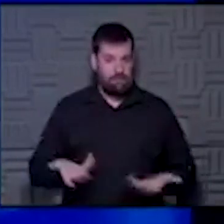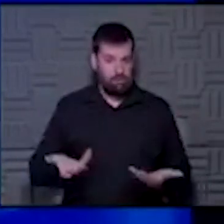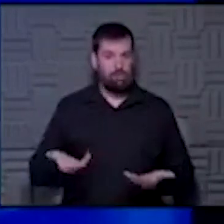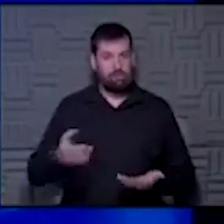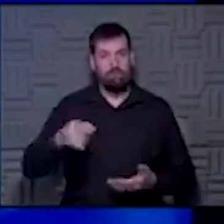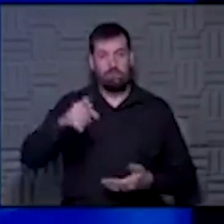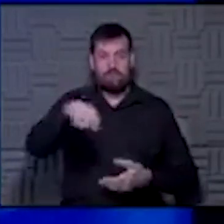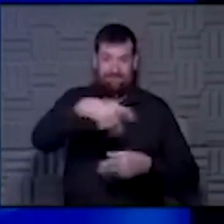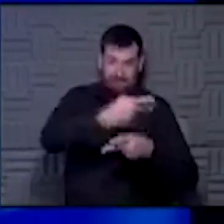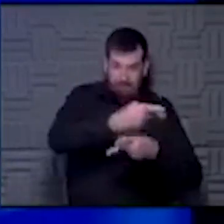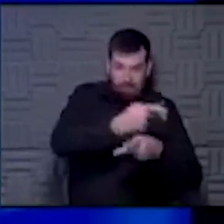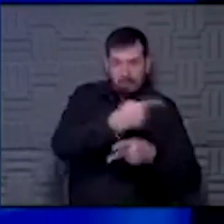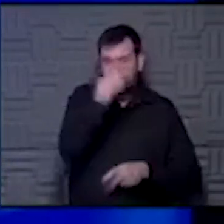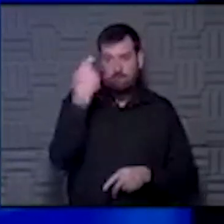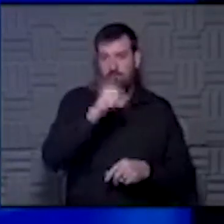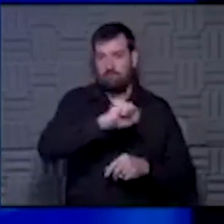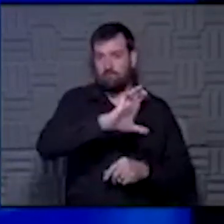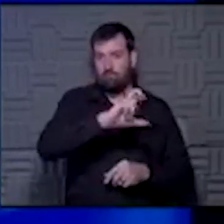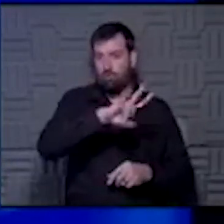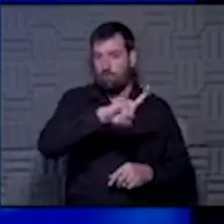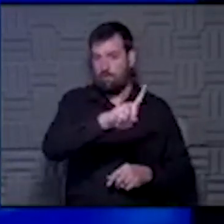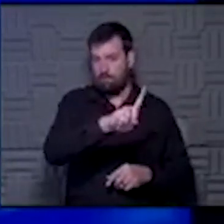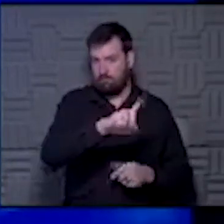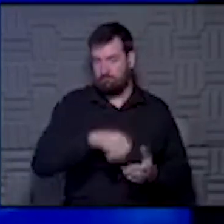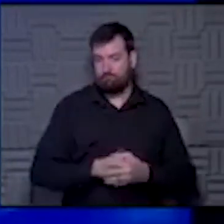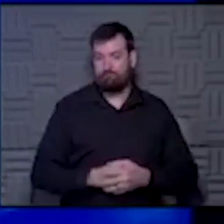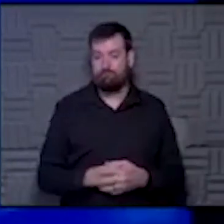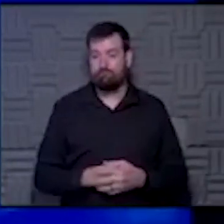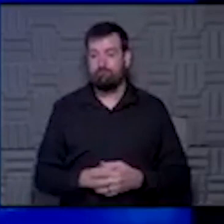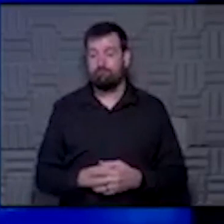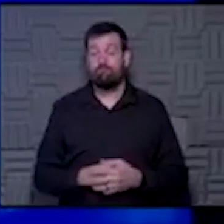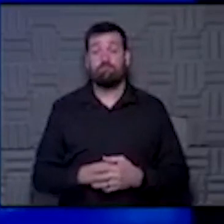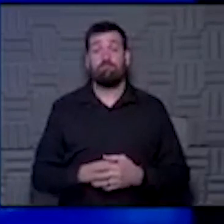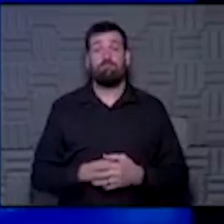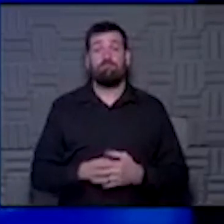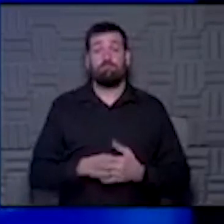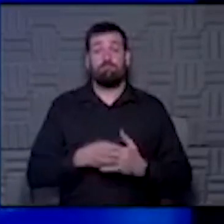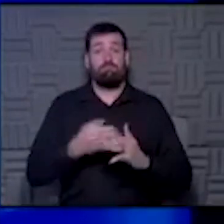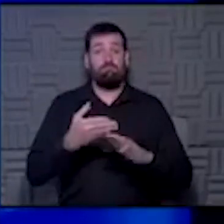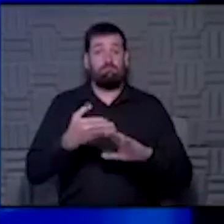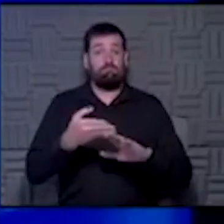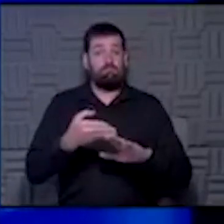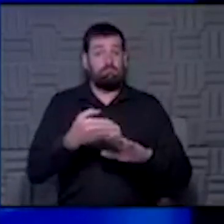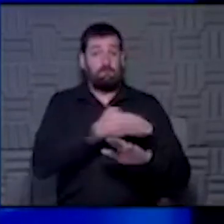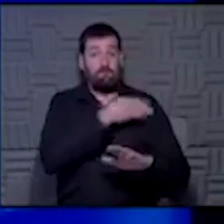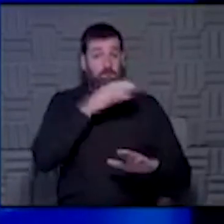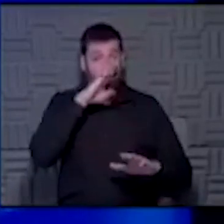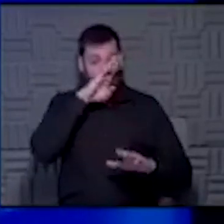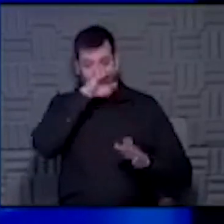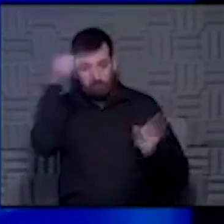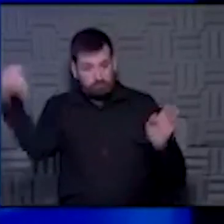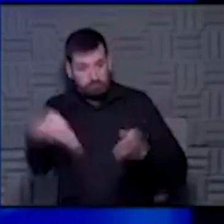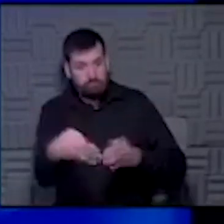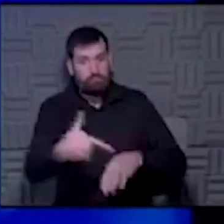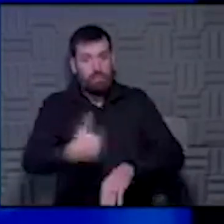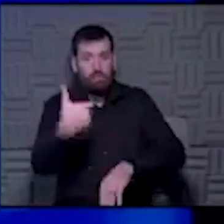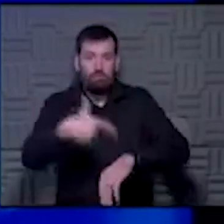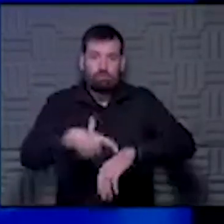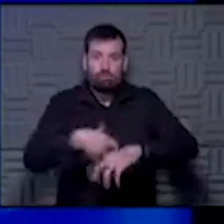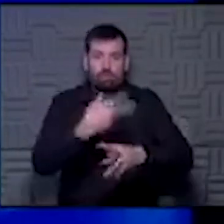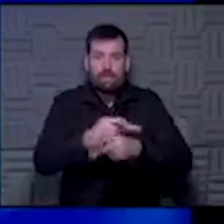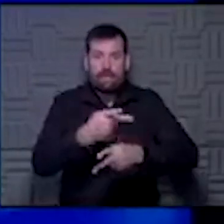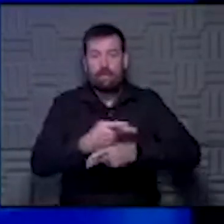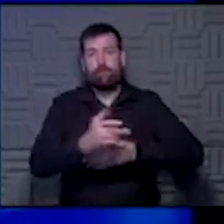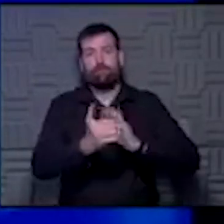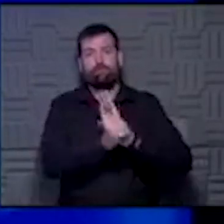care related to their COVID disease. So before we jump too much into our long-term care and skilled nursing